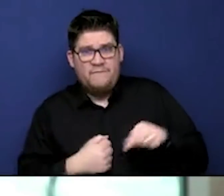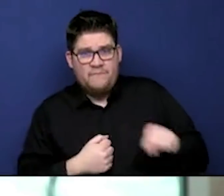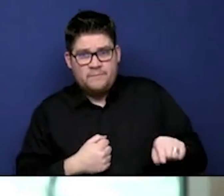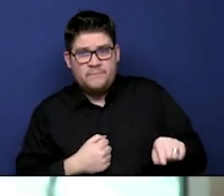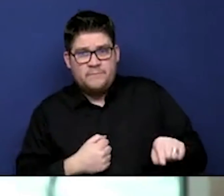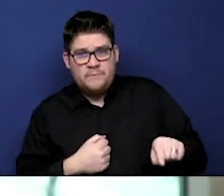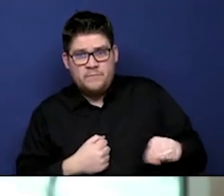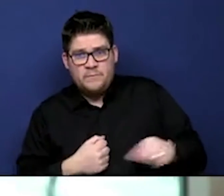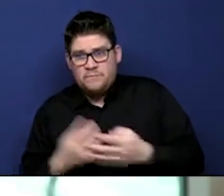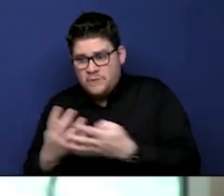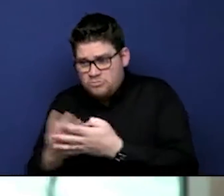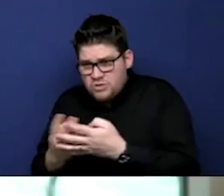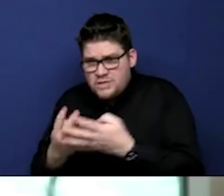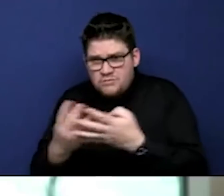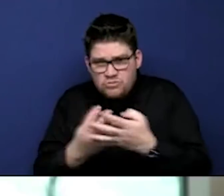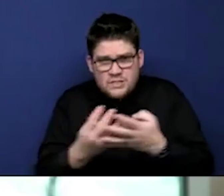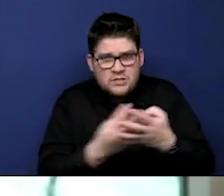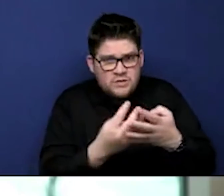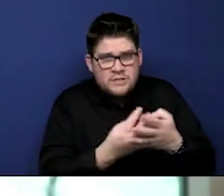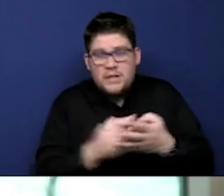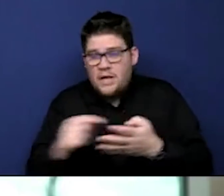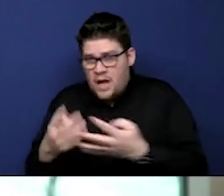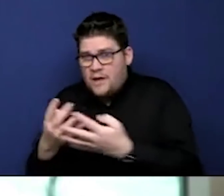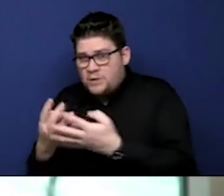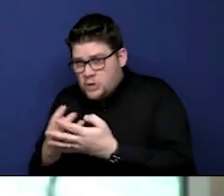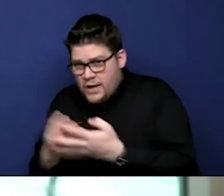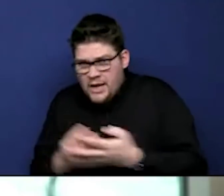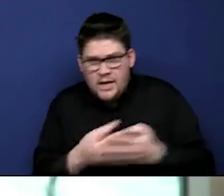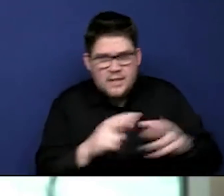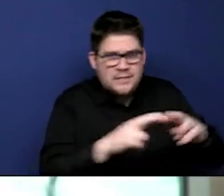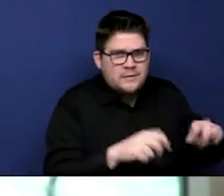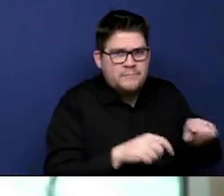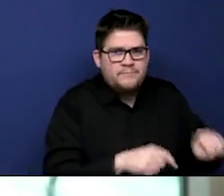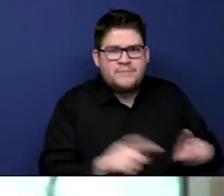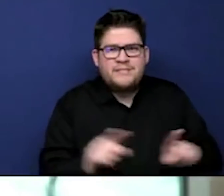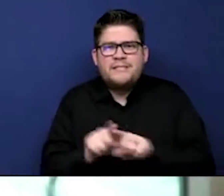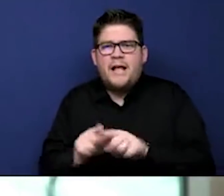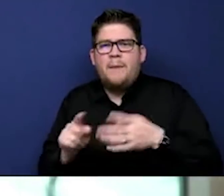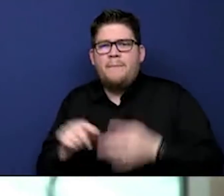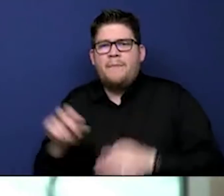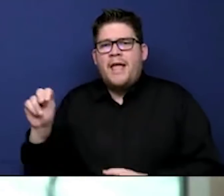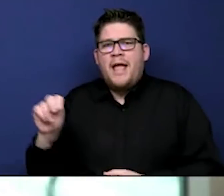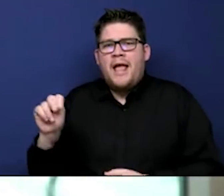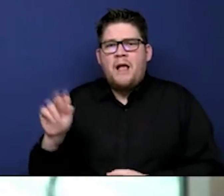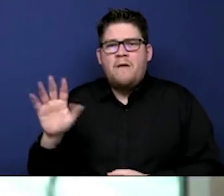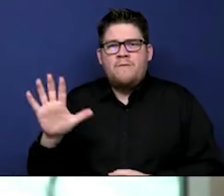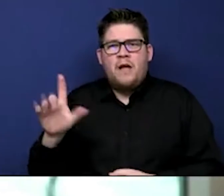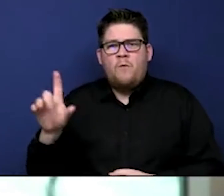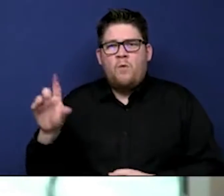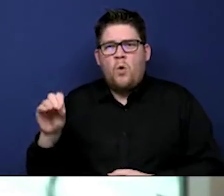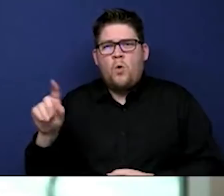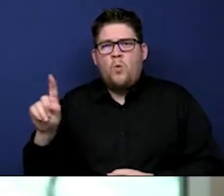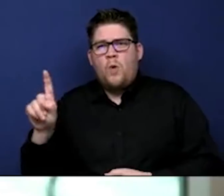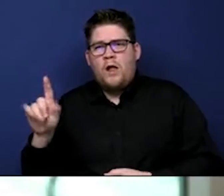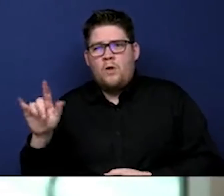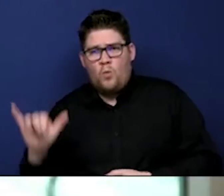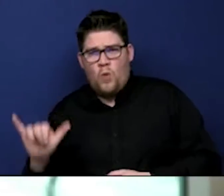And these are things like the N501Y, which is one of the parts of the spike protein, and the